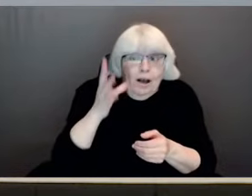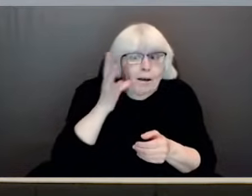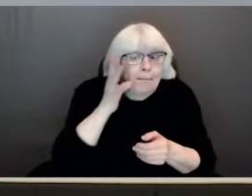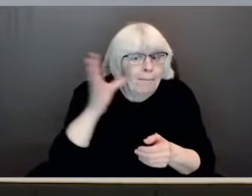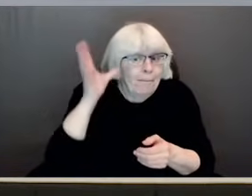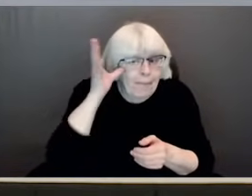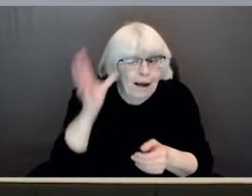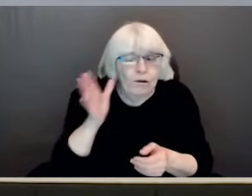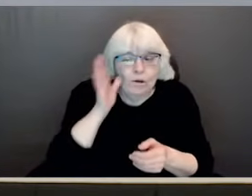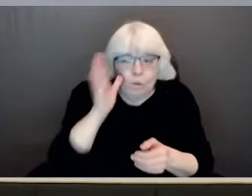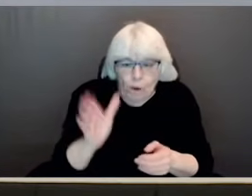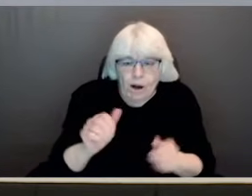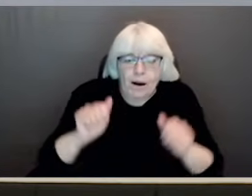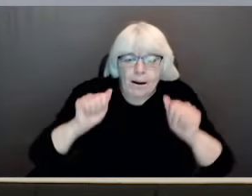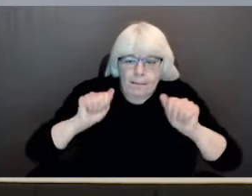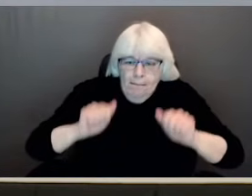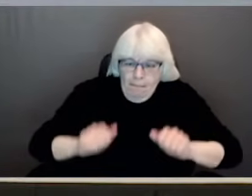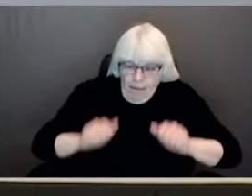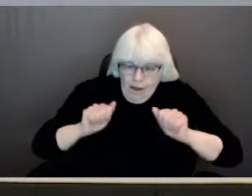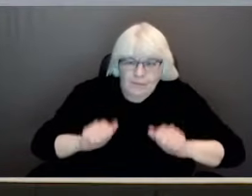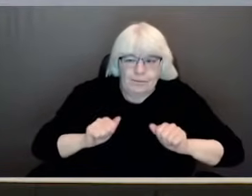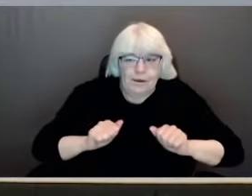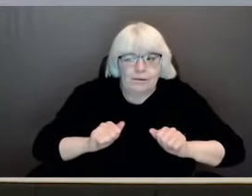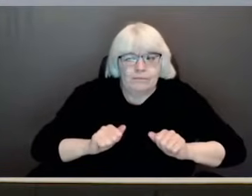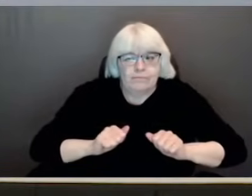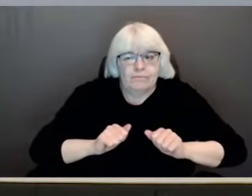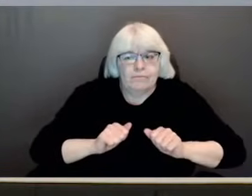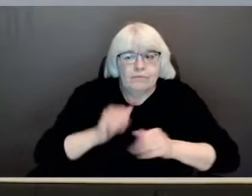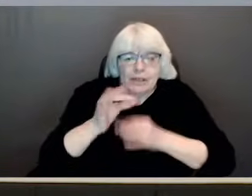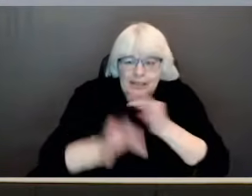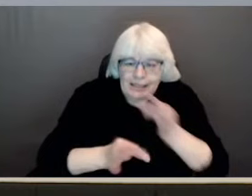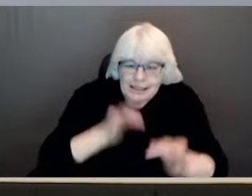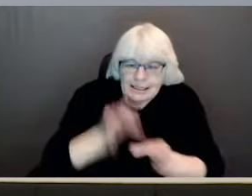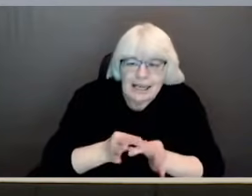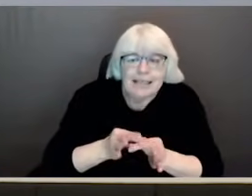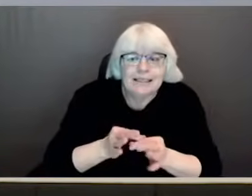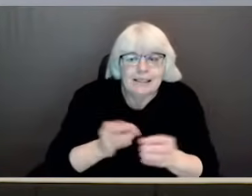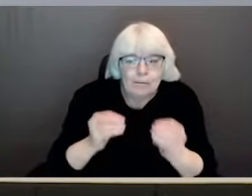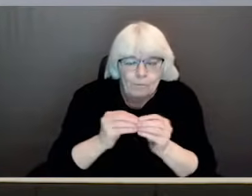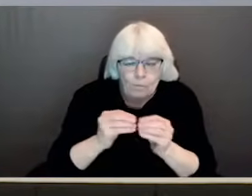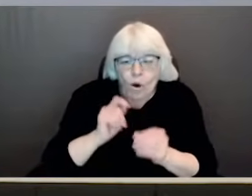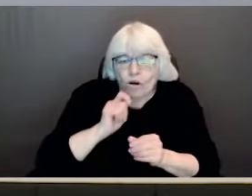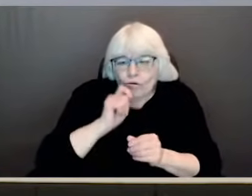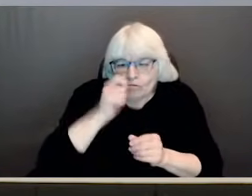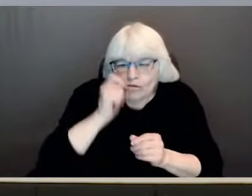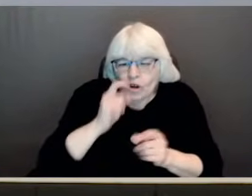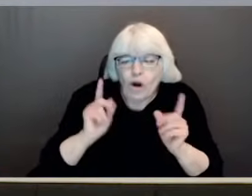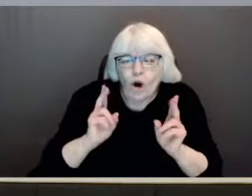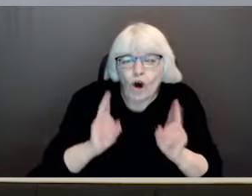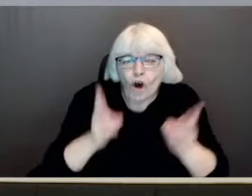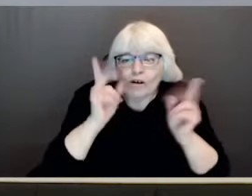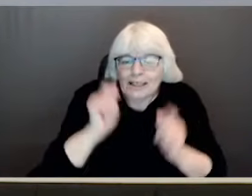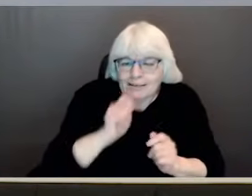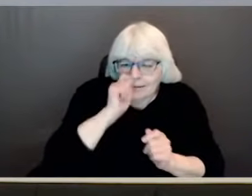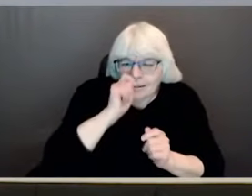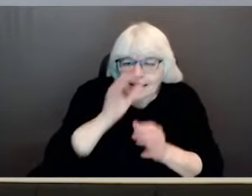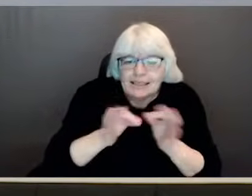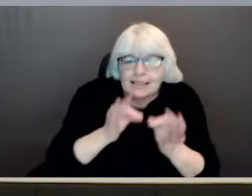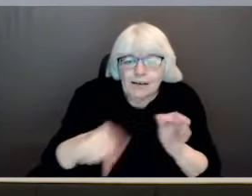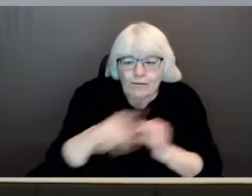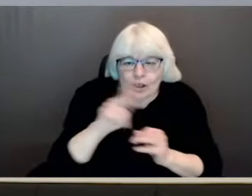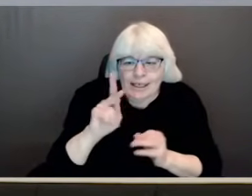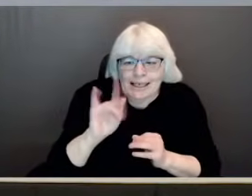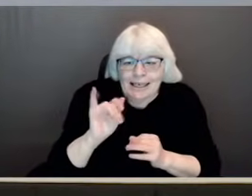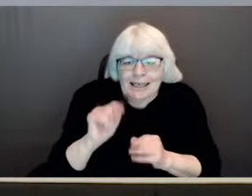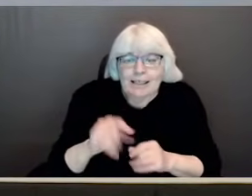kits. Over 60,000 kits were made available for families to pick up at various locations throughout the province, including all